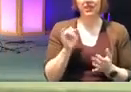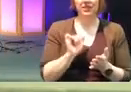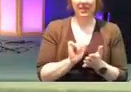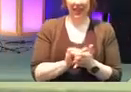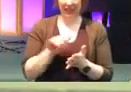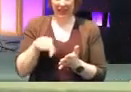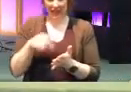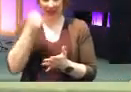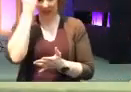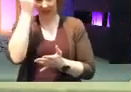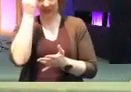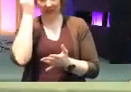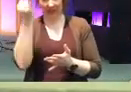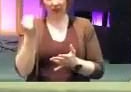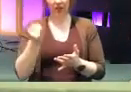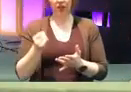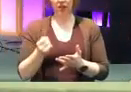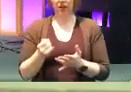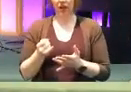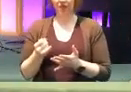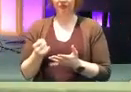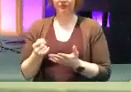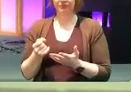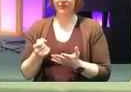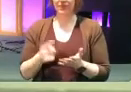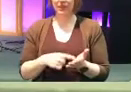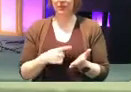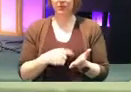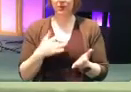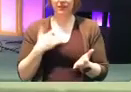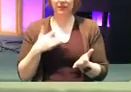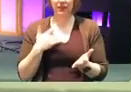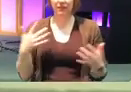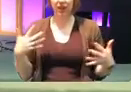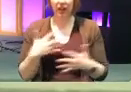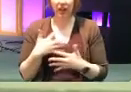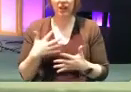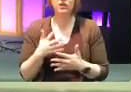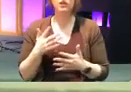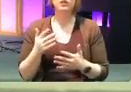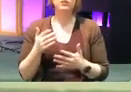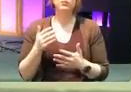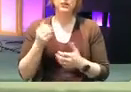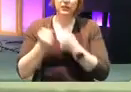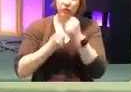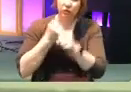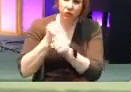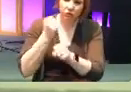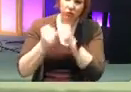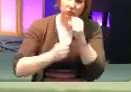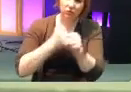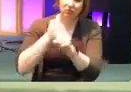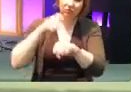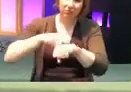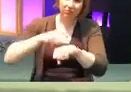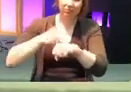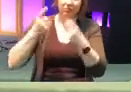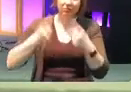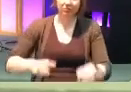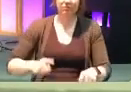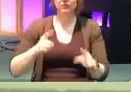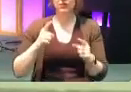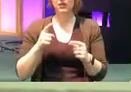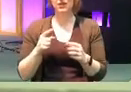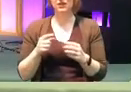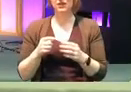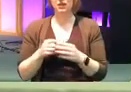that I'm afraid over the years and maybe over time has been kind